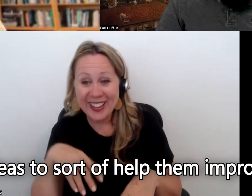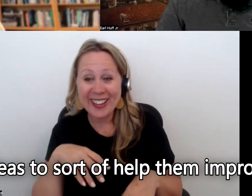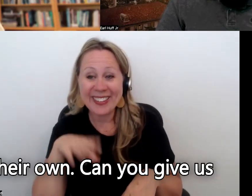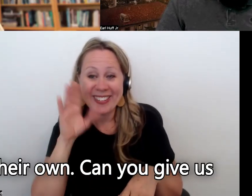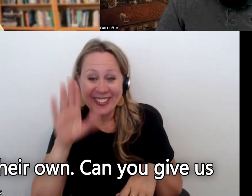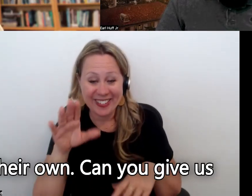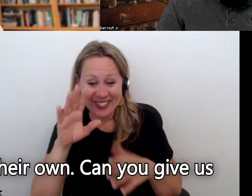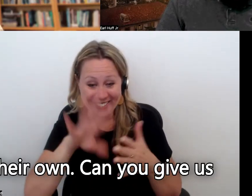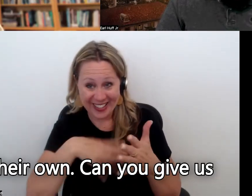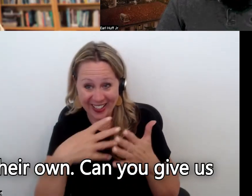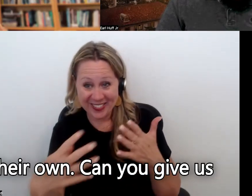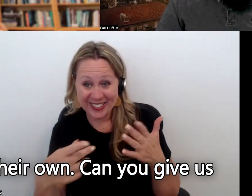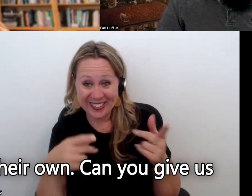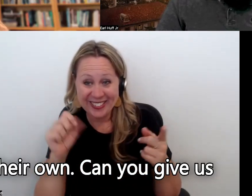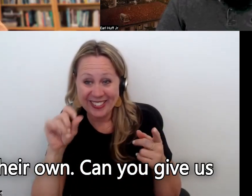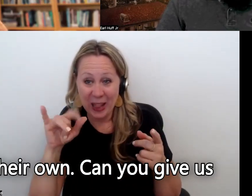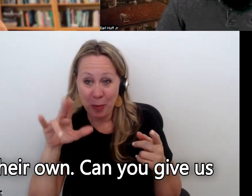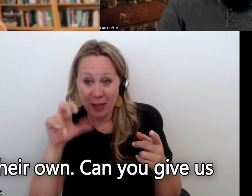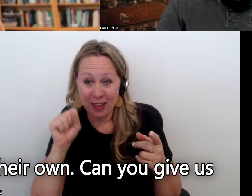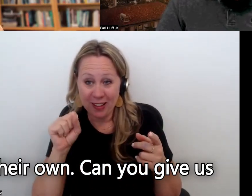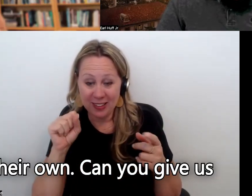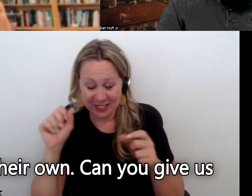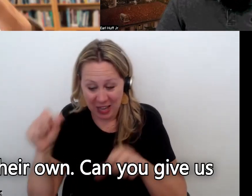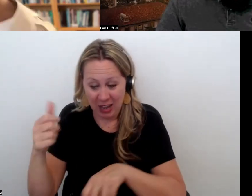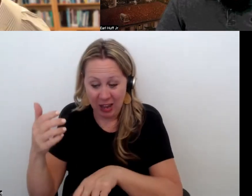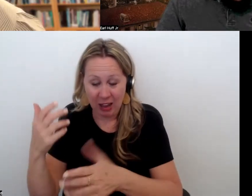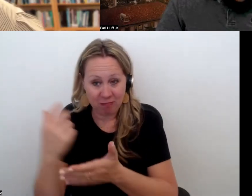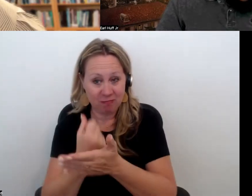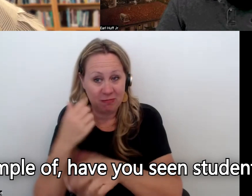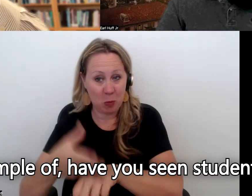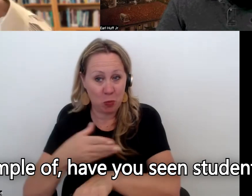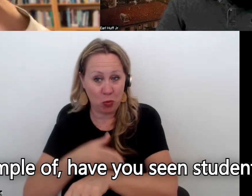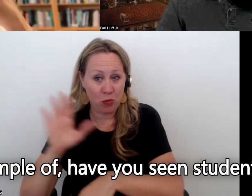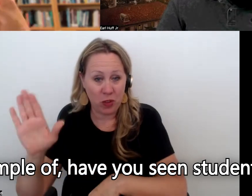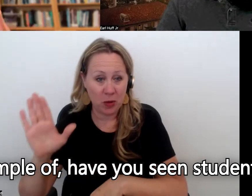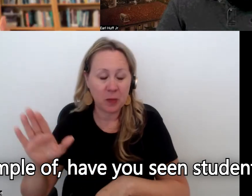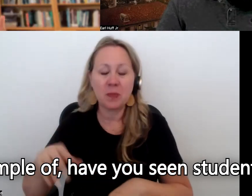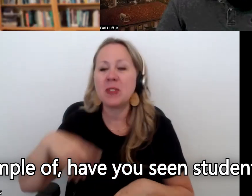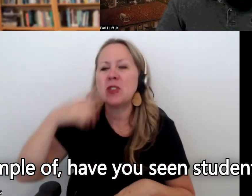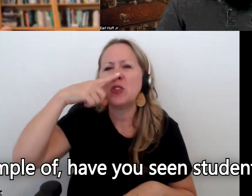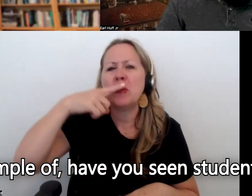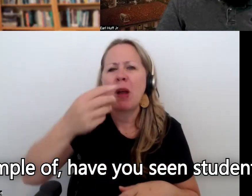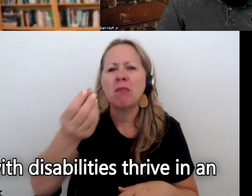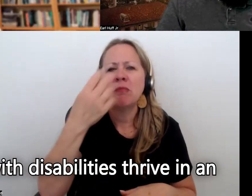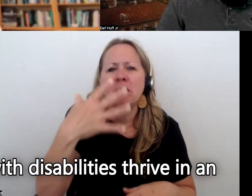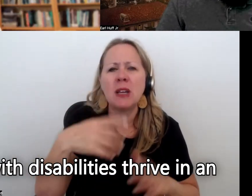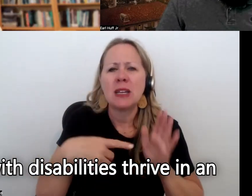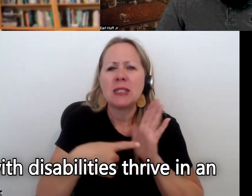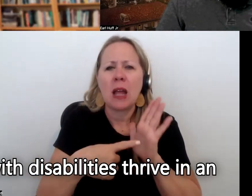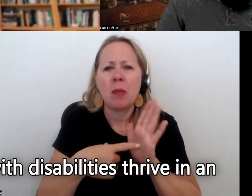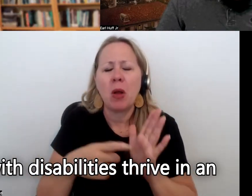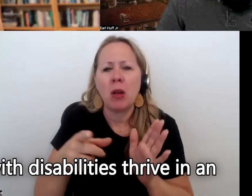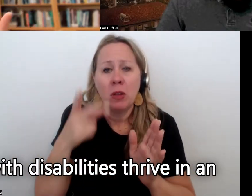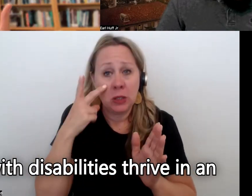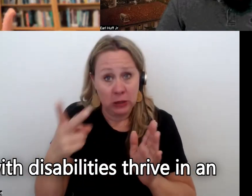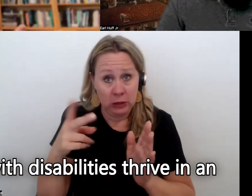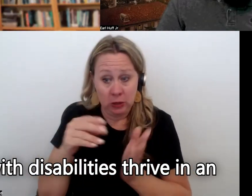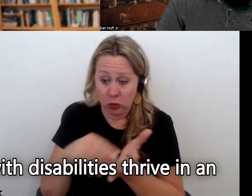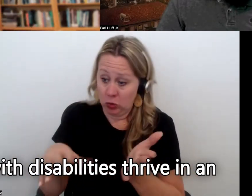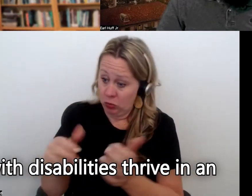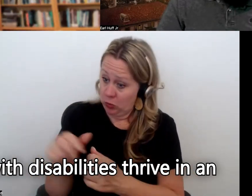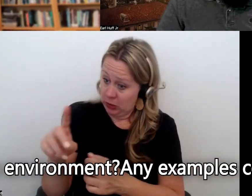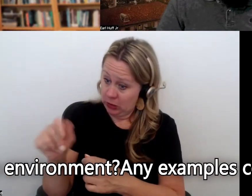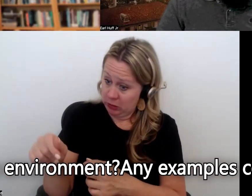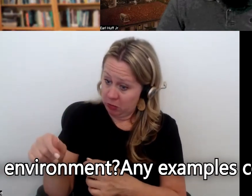help them improve their own. Um, can you give us an example of have you seen students with disabilities